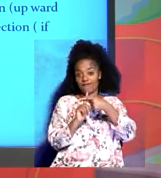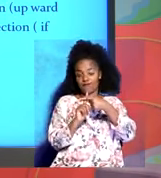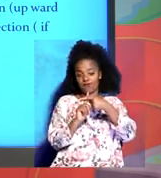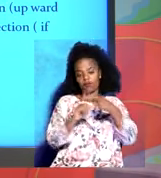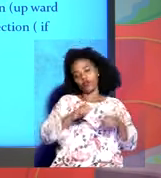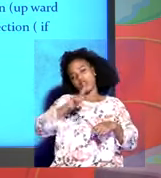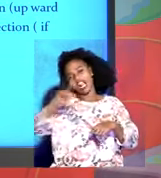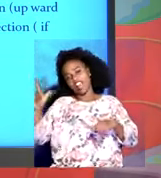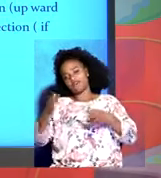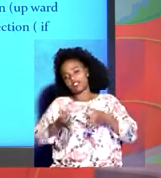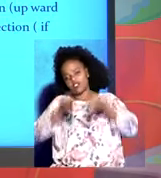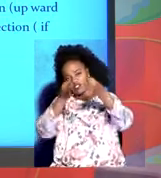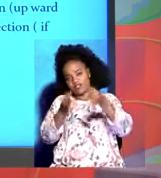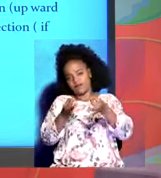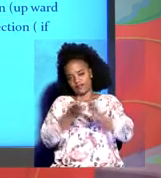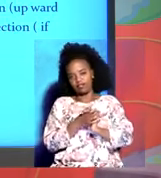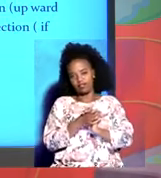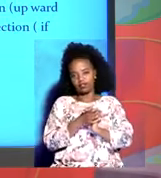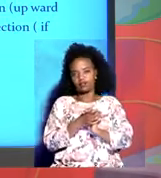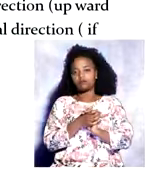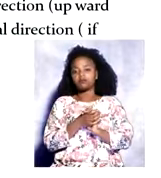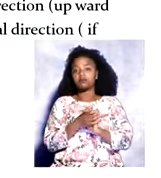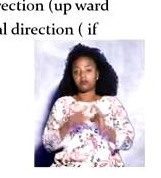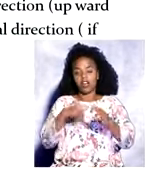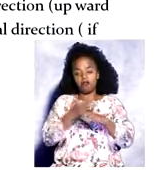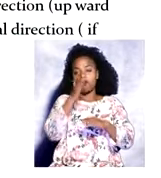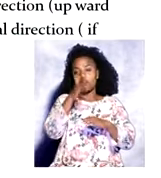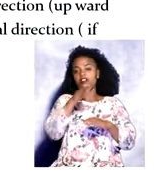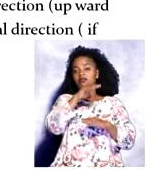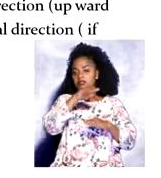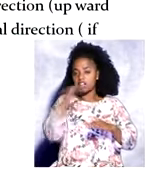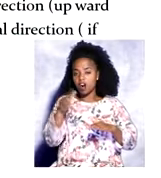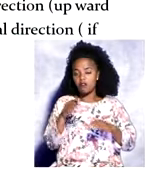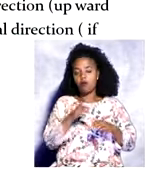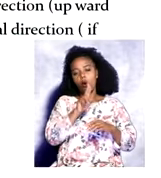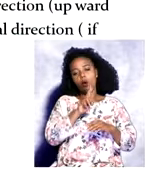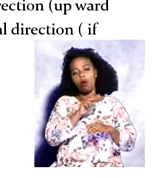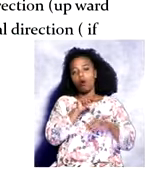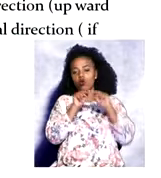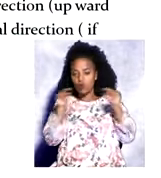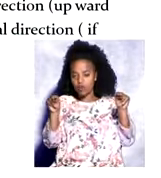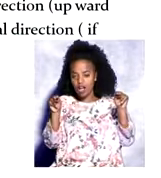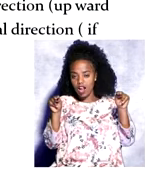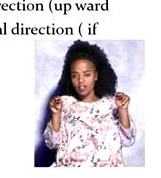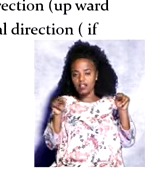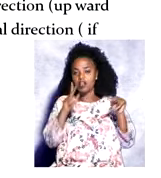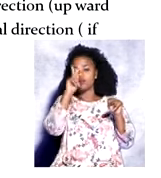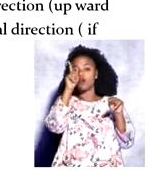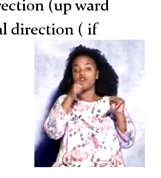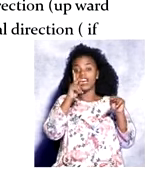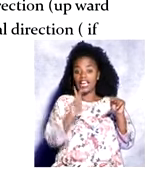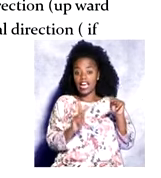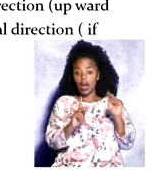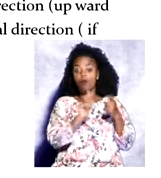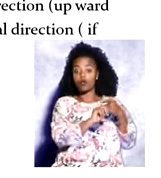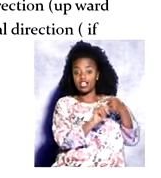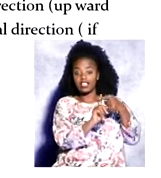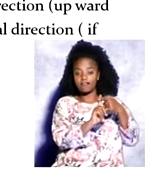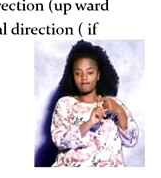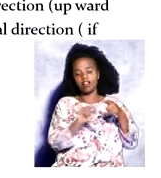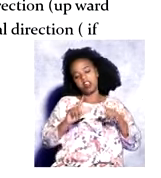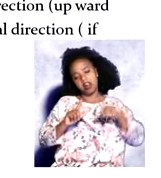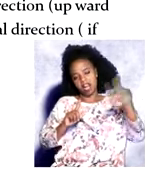to the left. Therefore, you shift the graph b over k units in the horizontal direction. If b over k is positive, in that case you